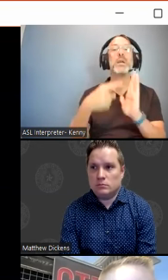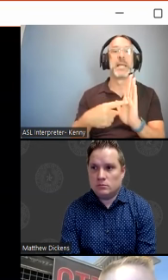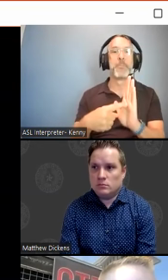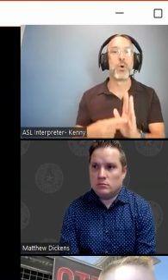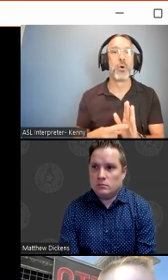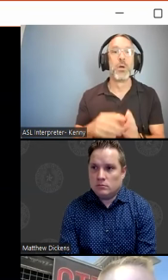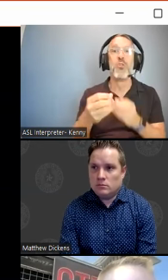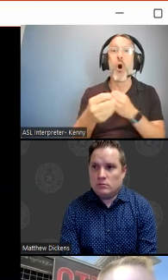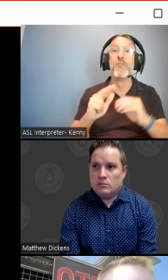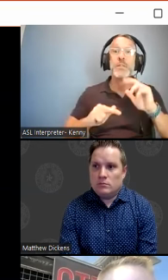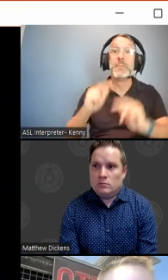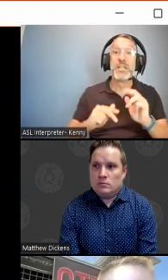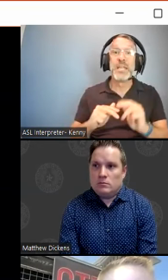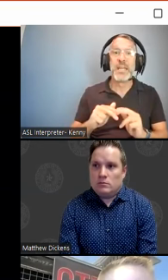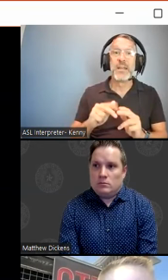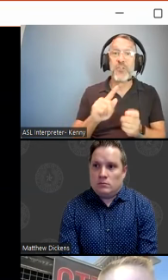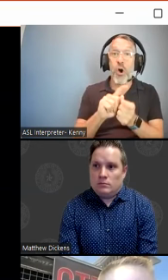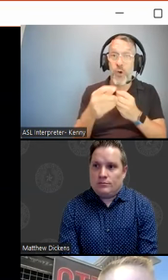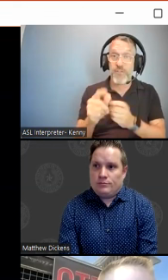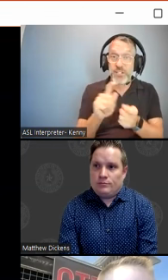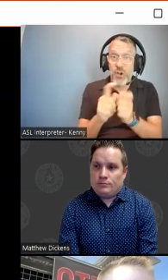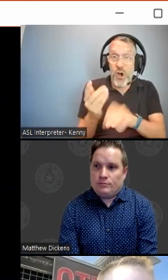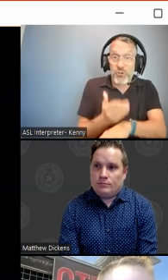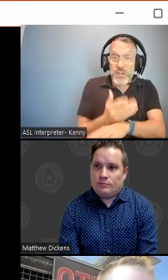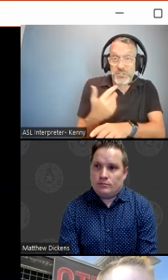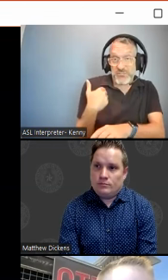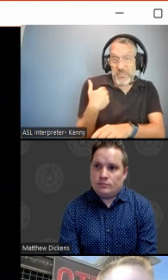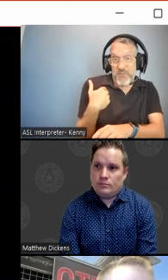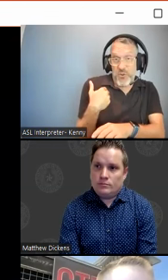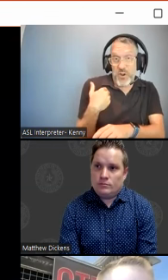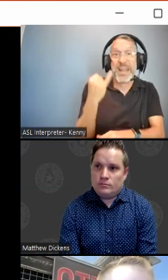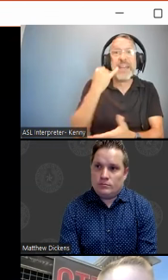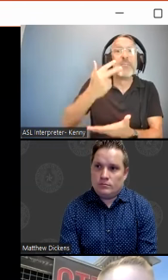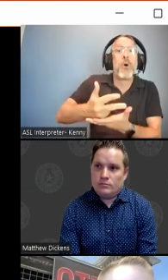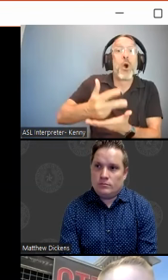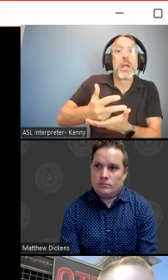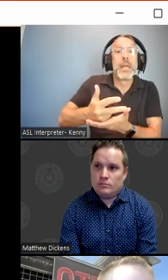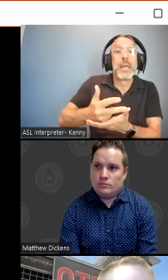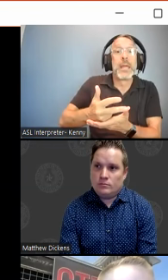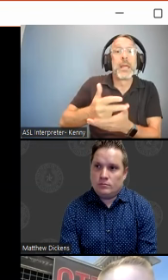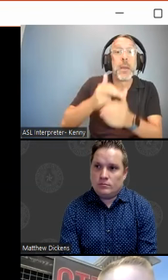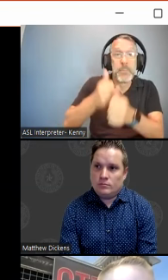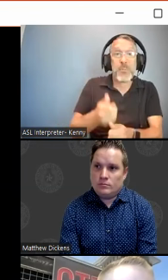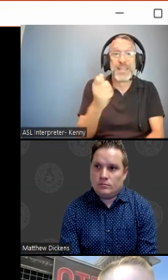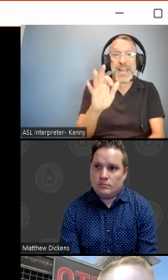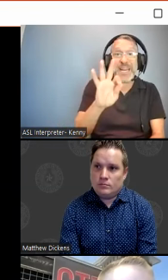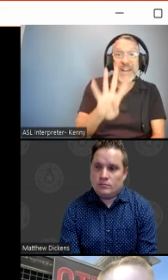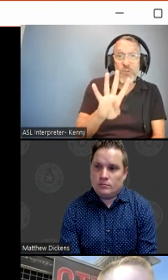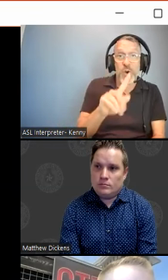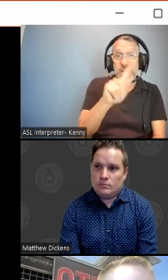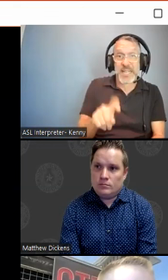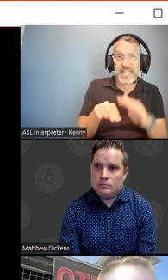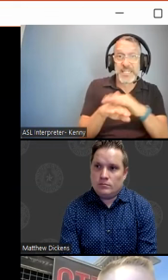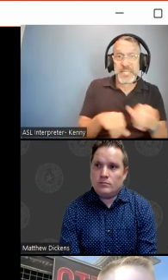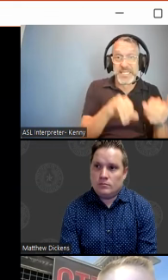the office building that did the office alteration we were talking about before, if the parking complied with 1994 Texas